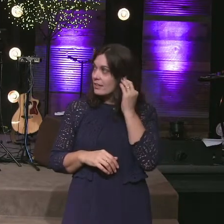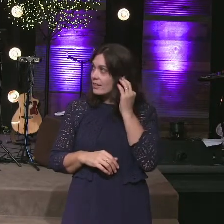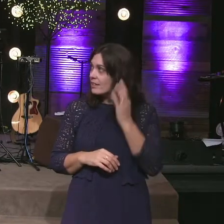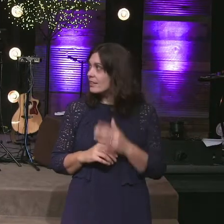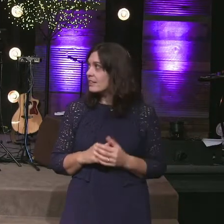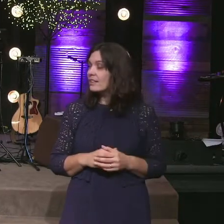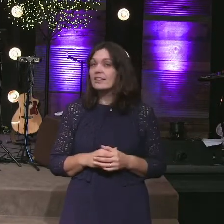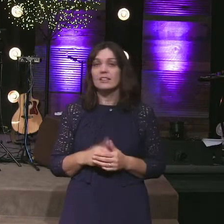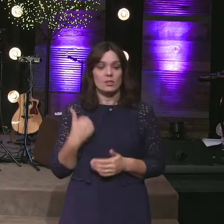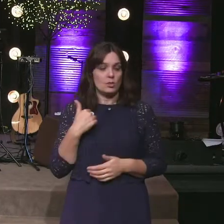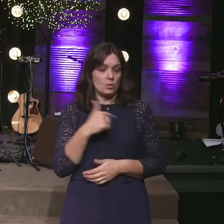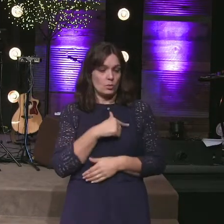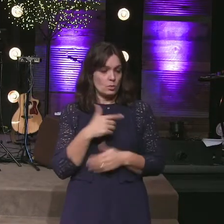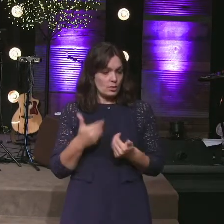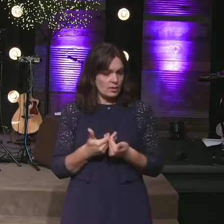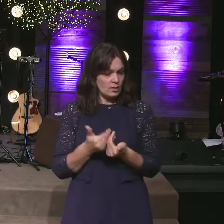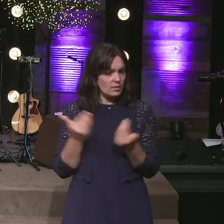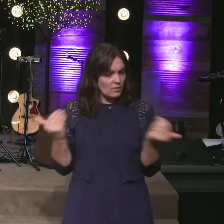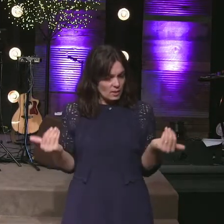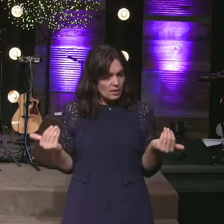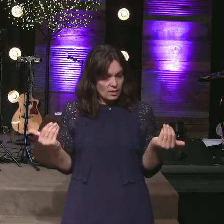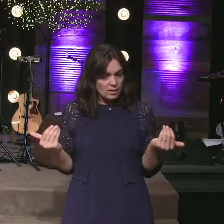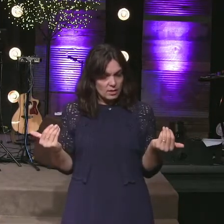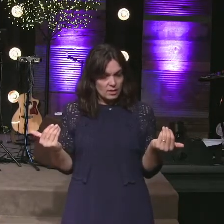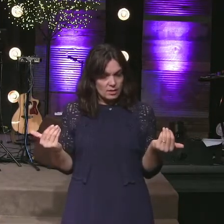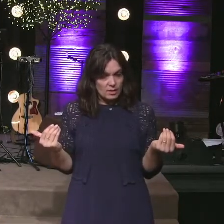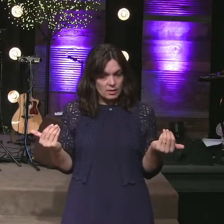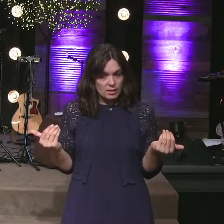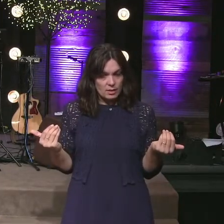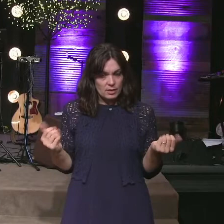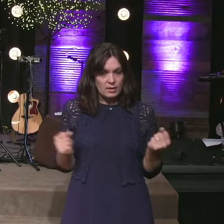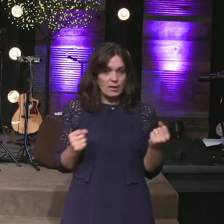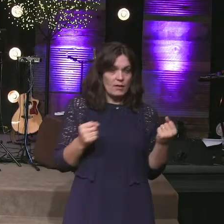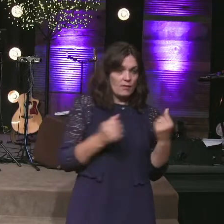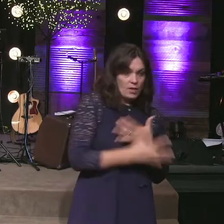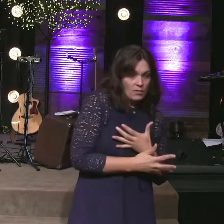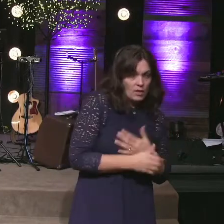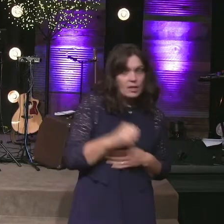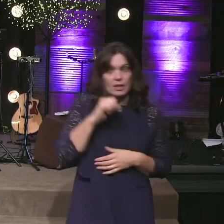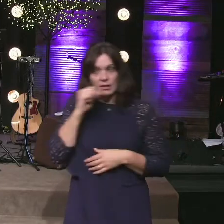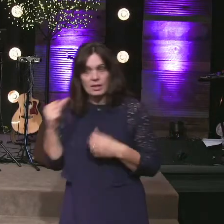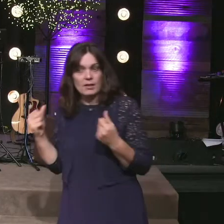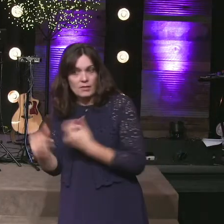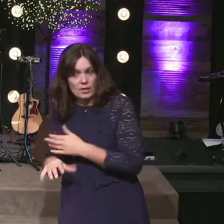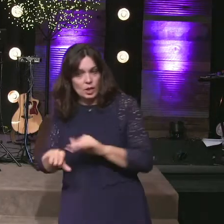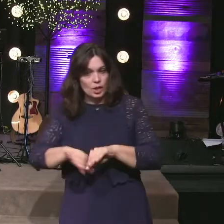We're divided amongst the fearful. Who's fearful, who's not fearful, right?